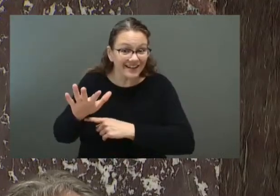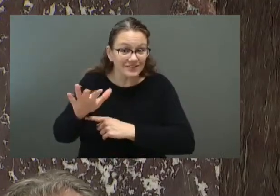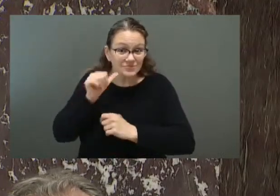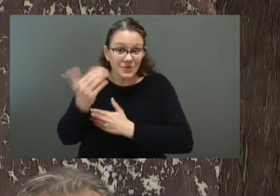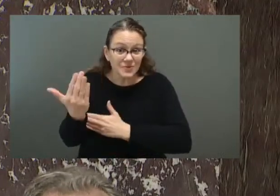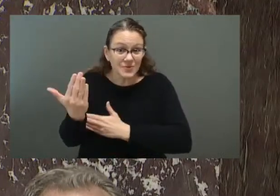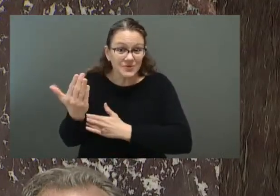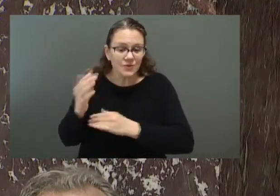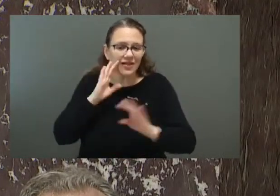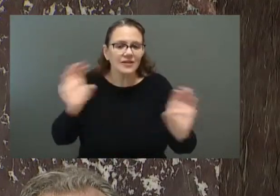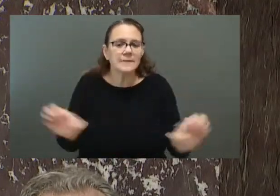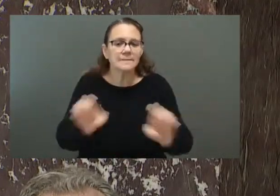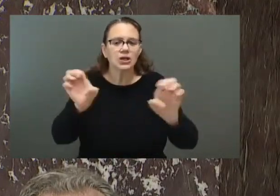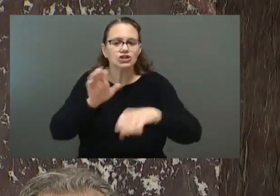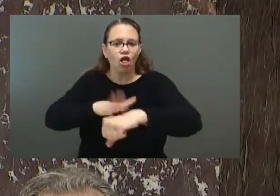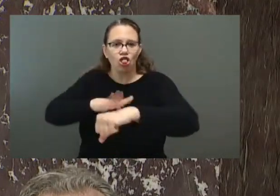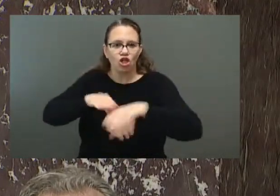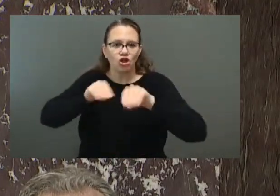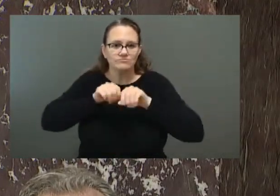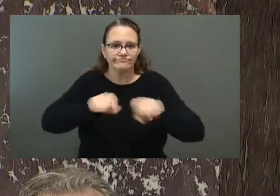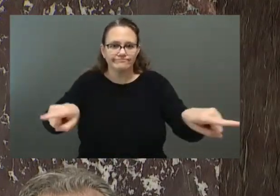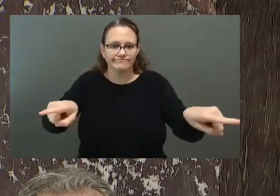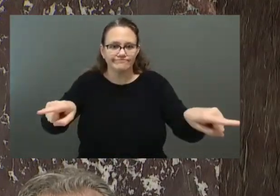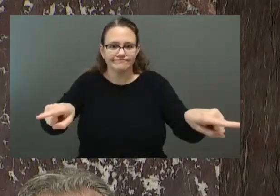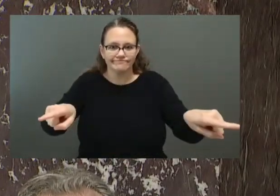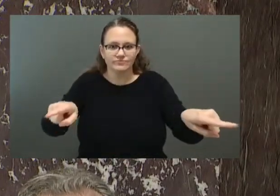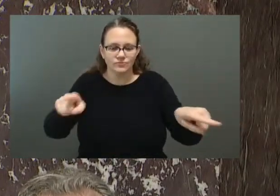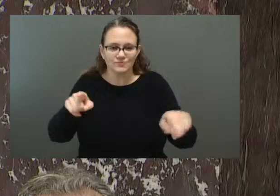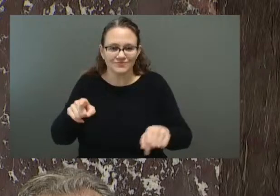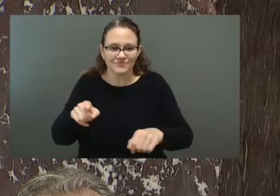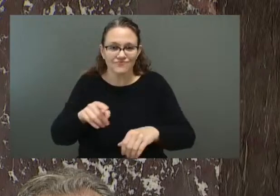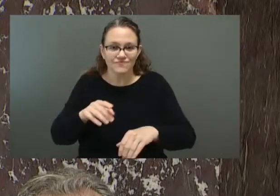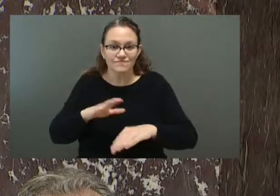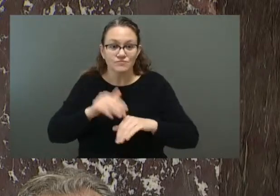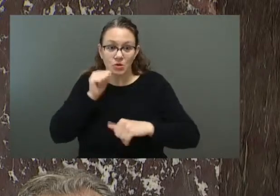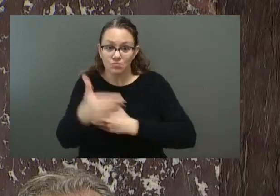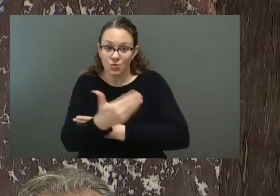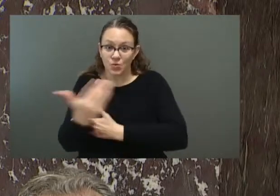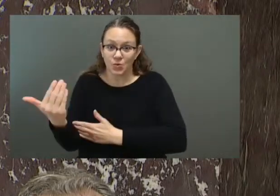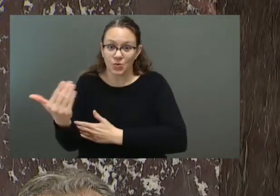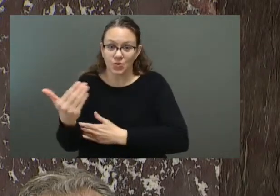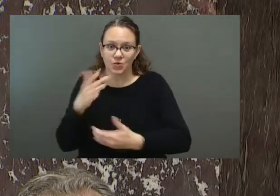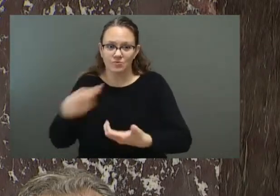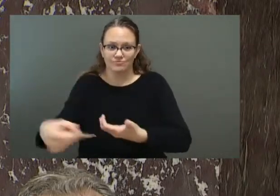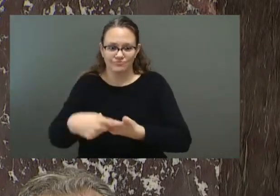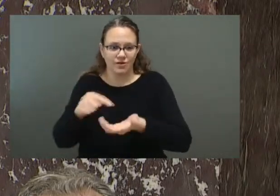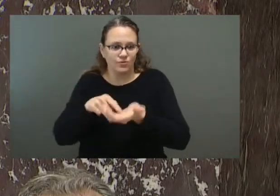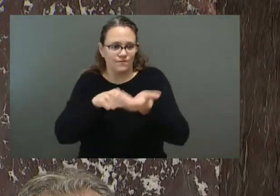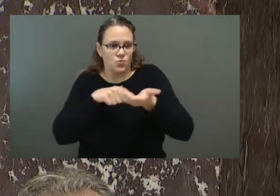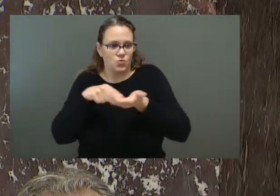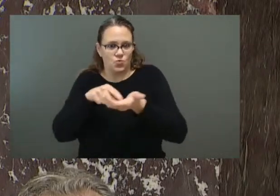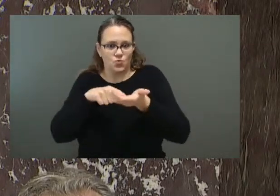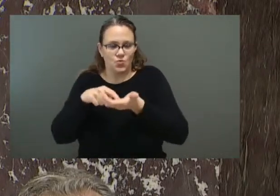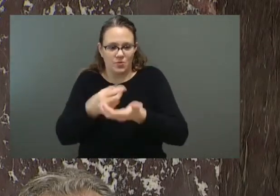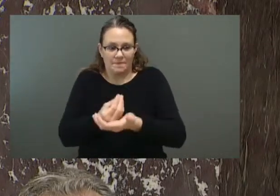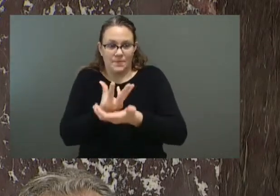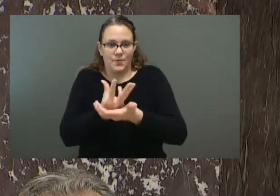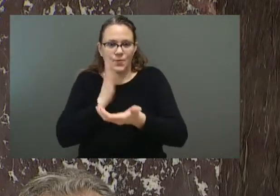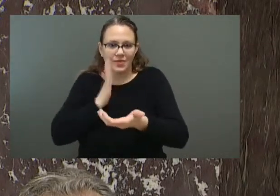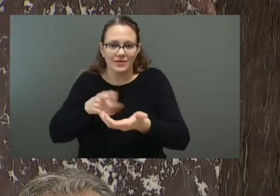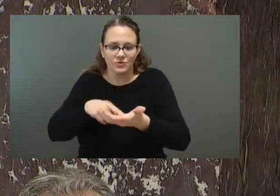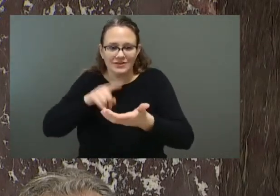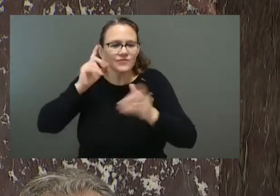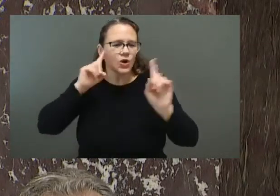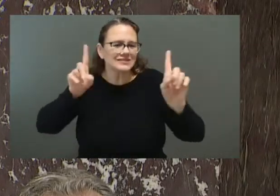that you will be receiving an alert on your mobile devices. In order to receive that alert, you must be connected to LTE or 5G